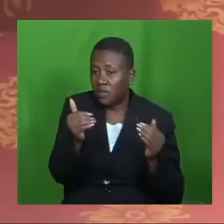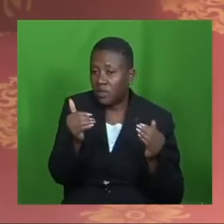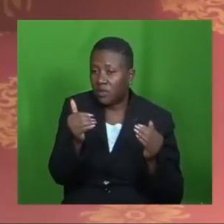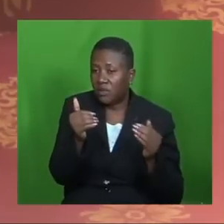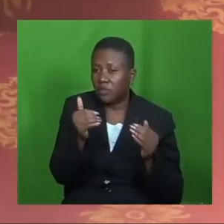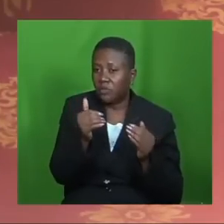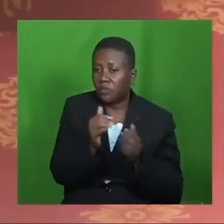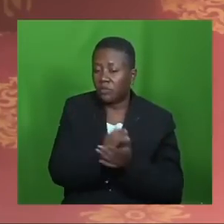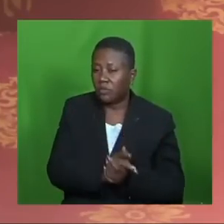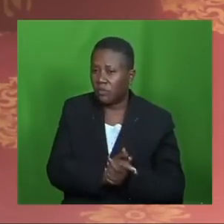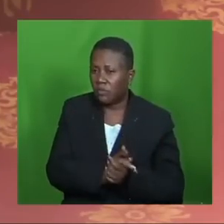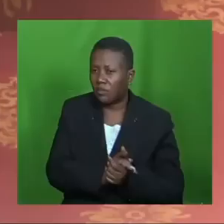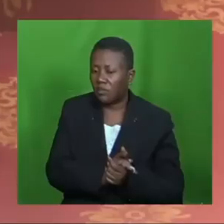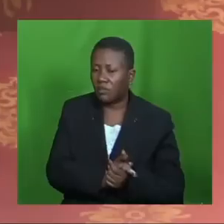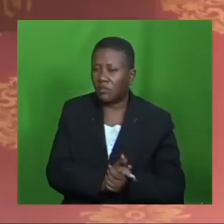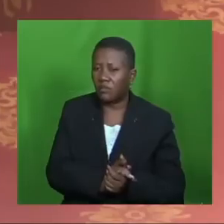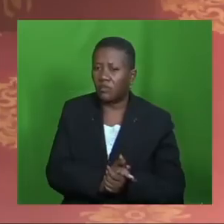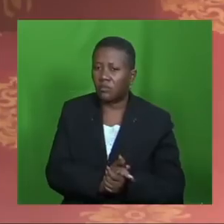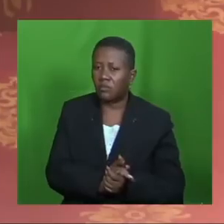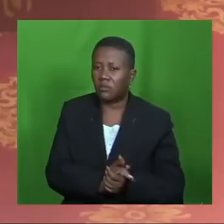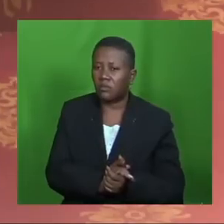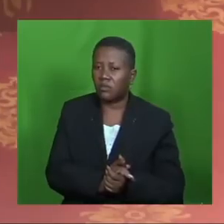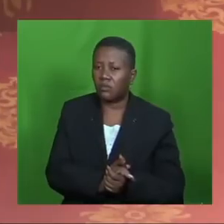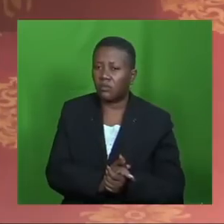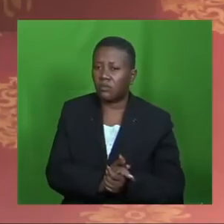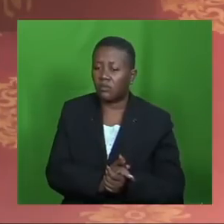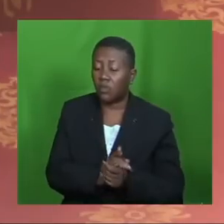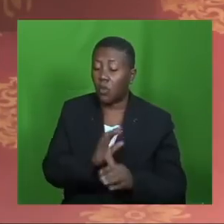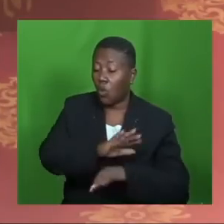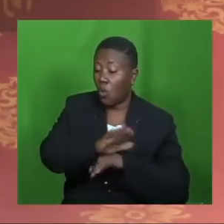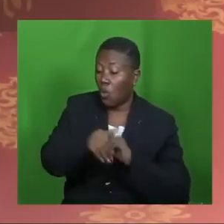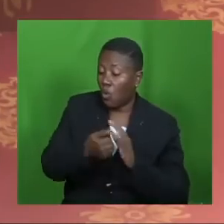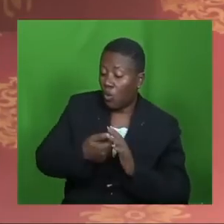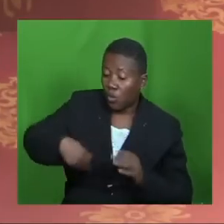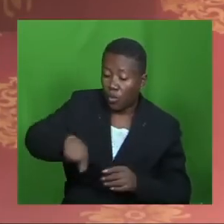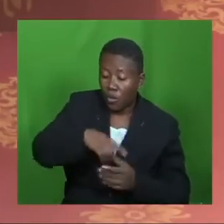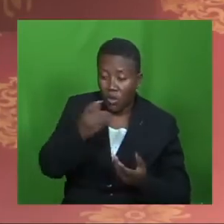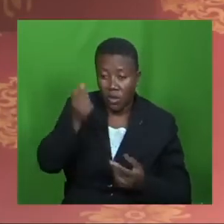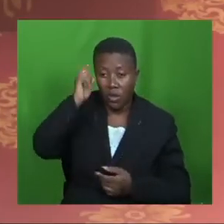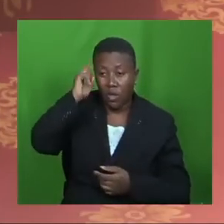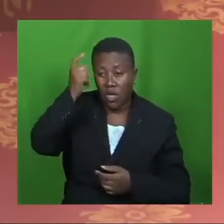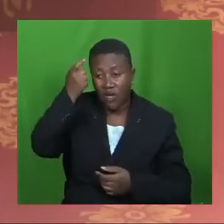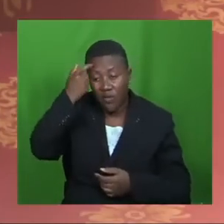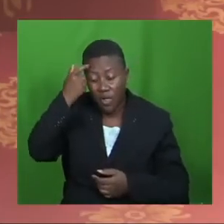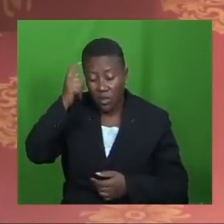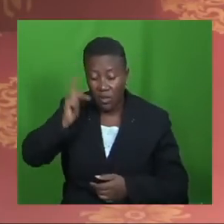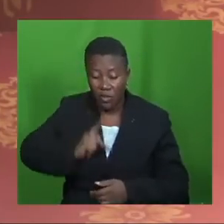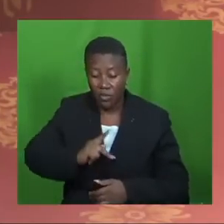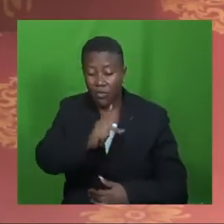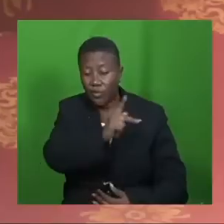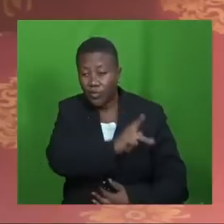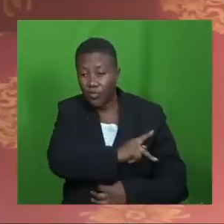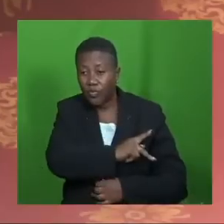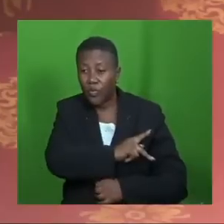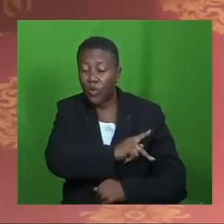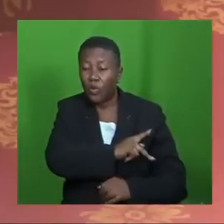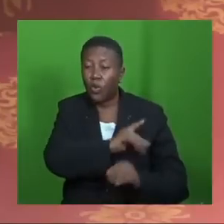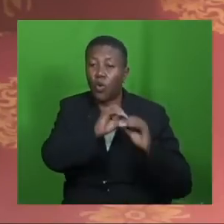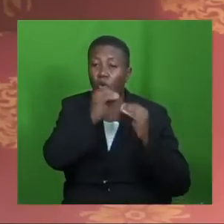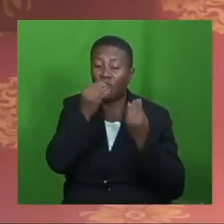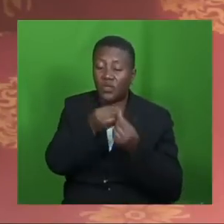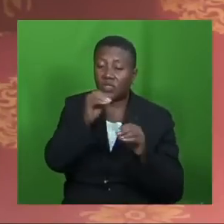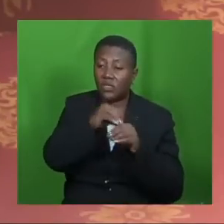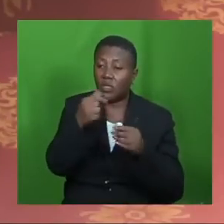as we look forward. Mr. Speaker, all of us, government, parliament, corporate Ghana, and the good people